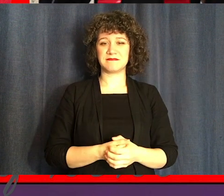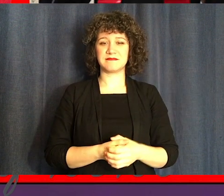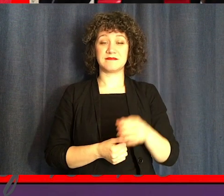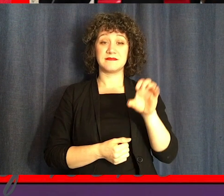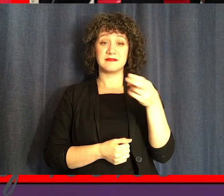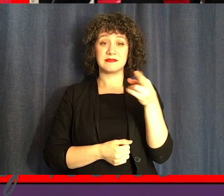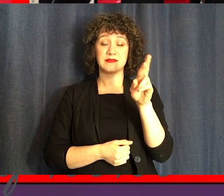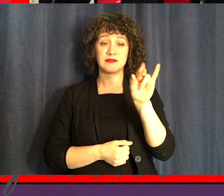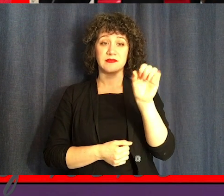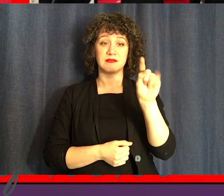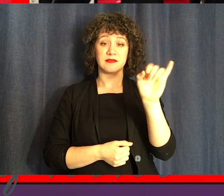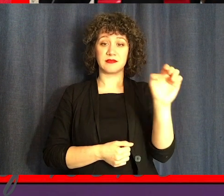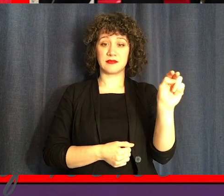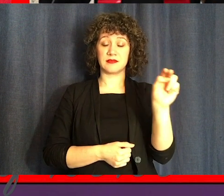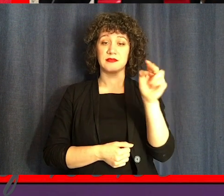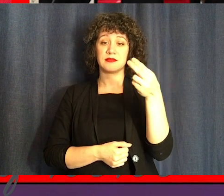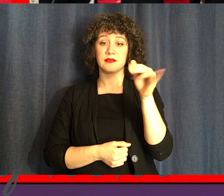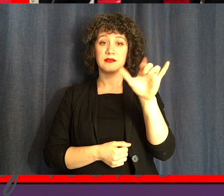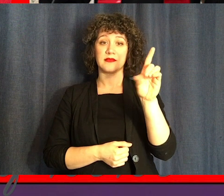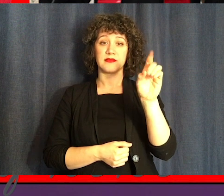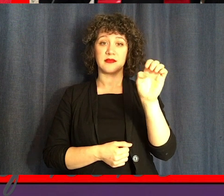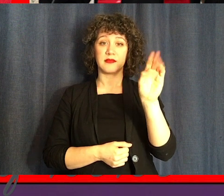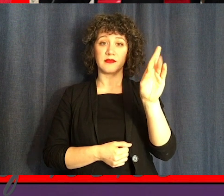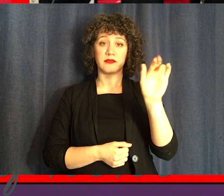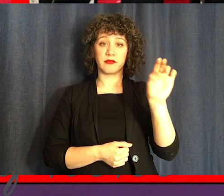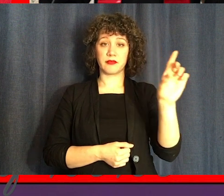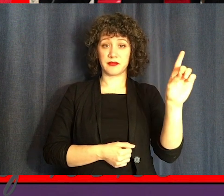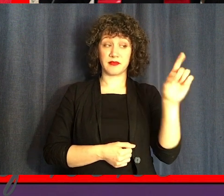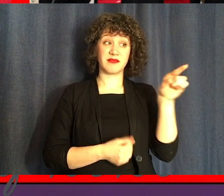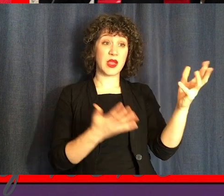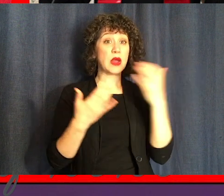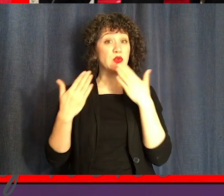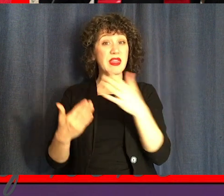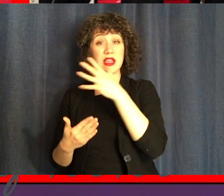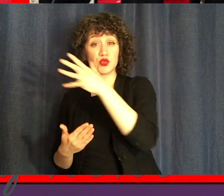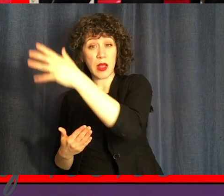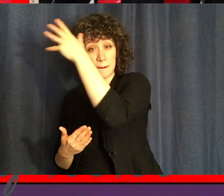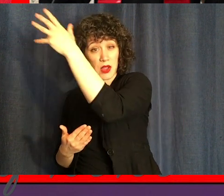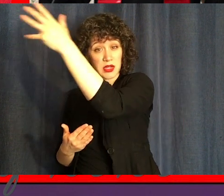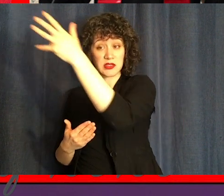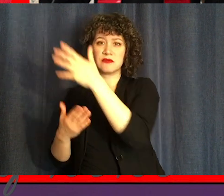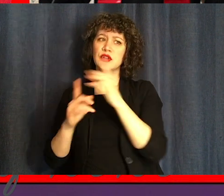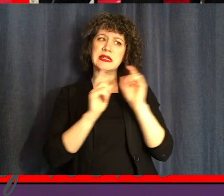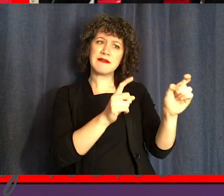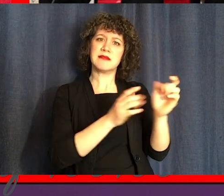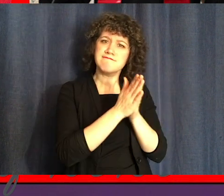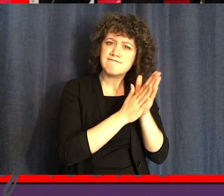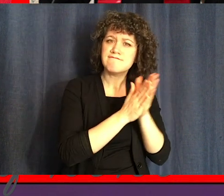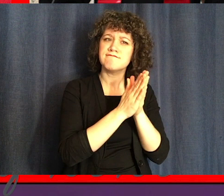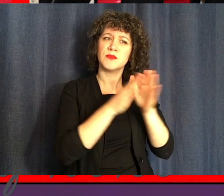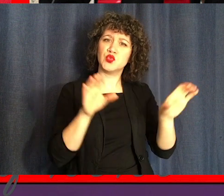Christian Hildebrand. Christian would like to thank his grandparents for giving him the motivation to be his